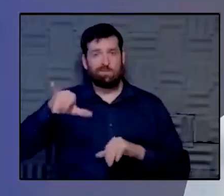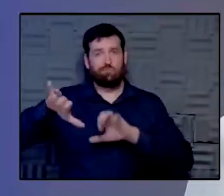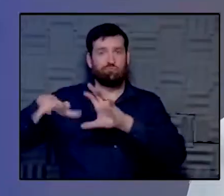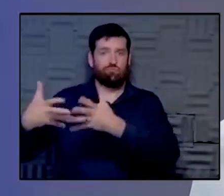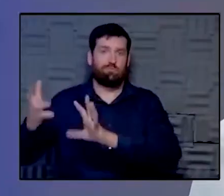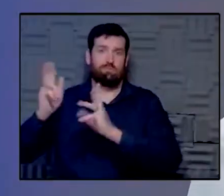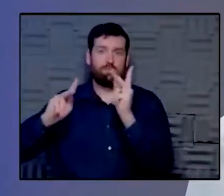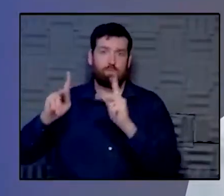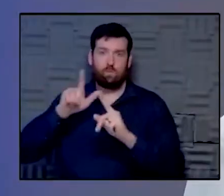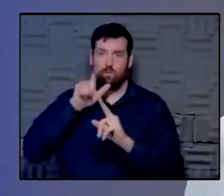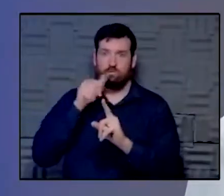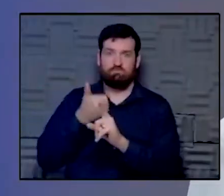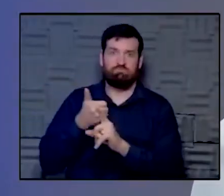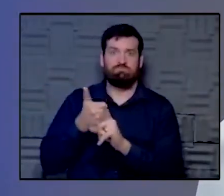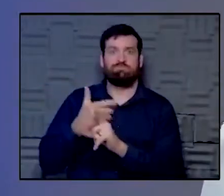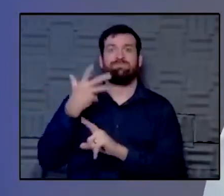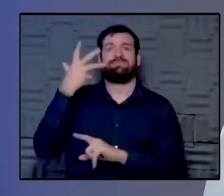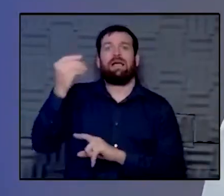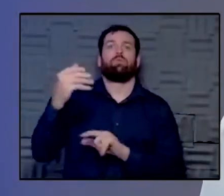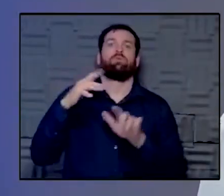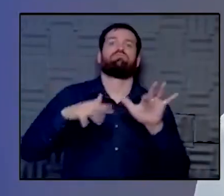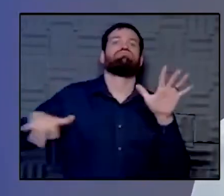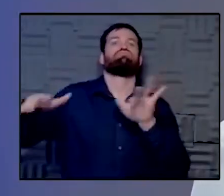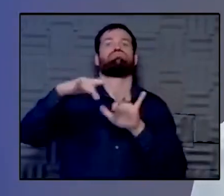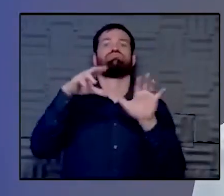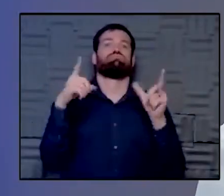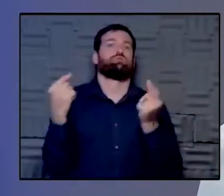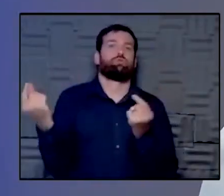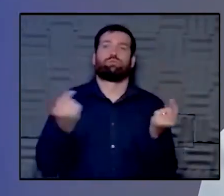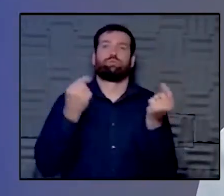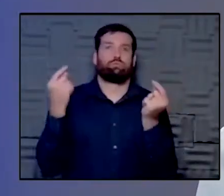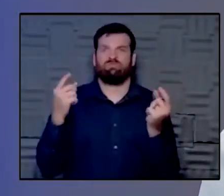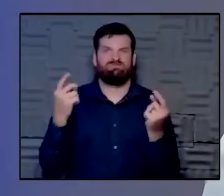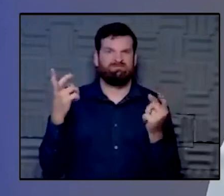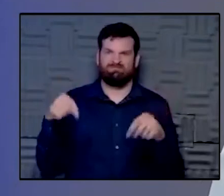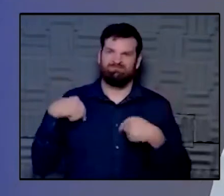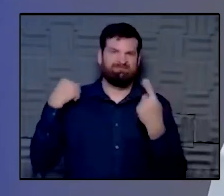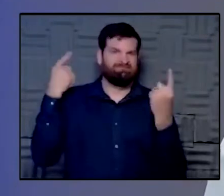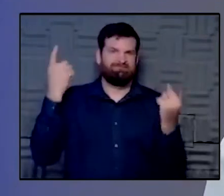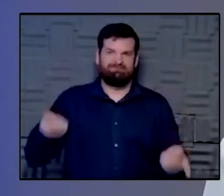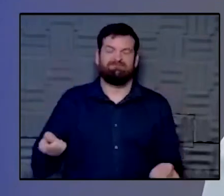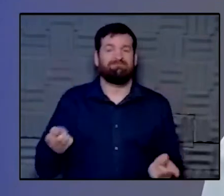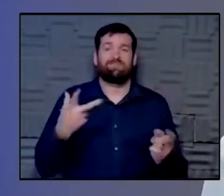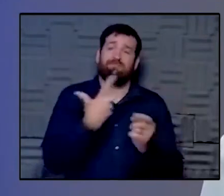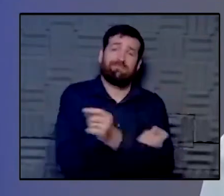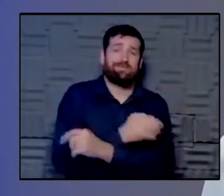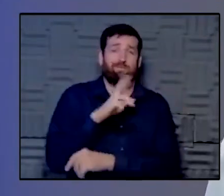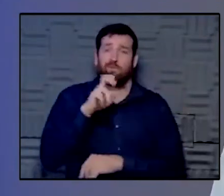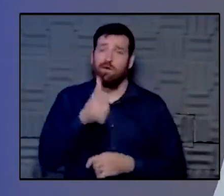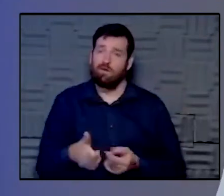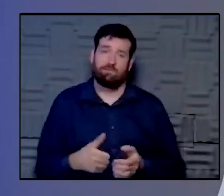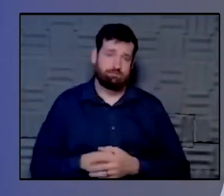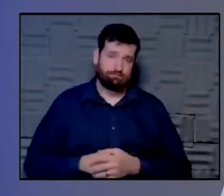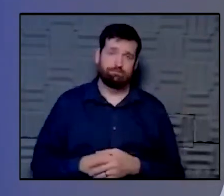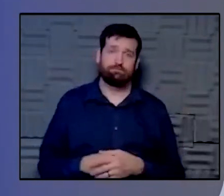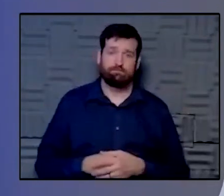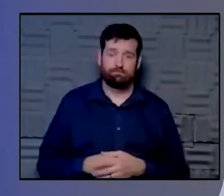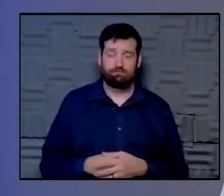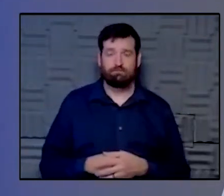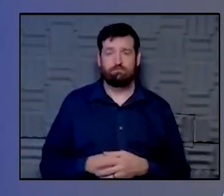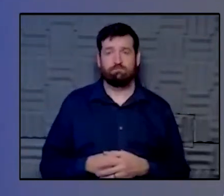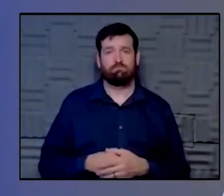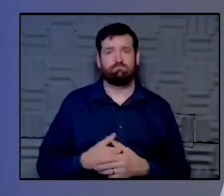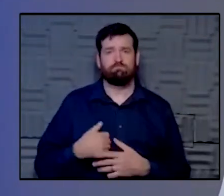that group of people that have been going out and doing things like they have been since the beginning of the pandemic, whether vaccinated or not. So, we have